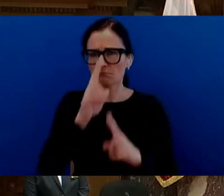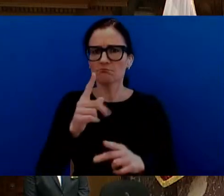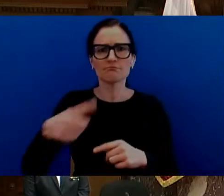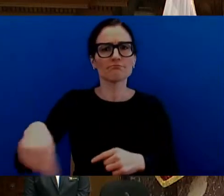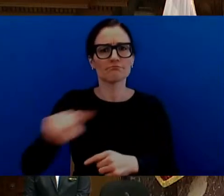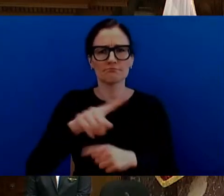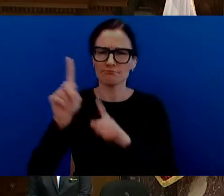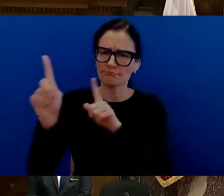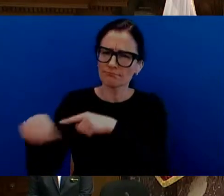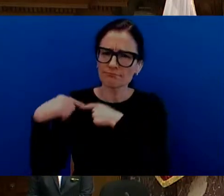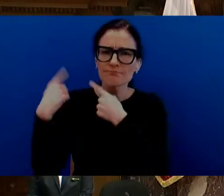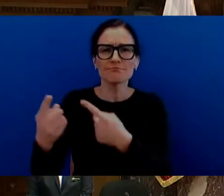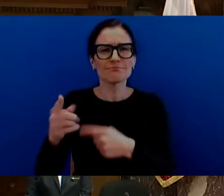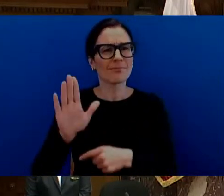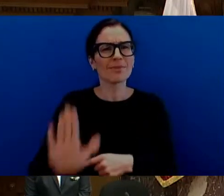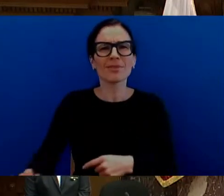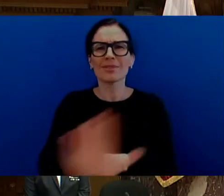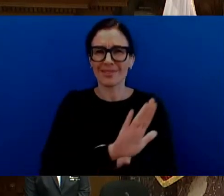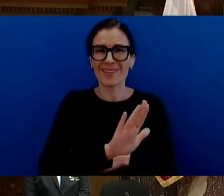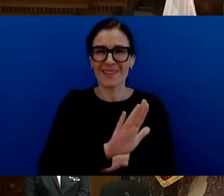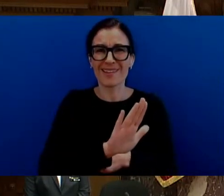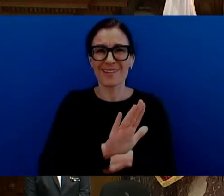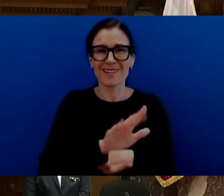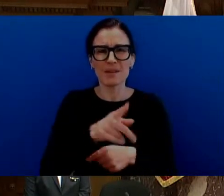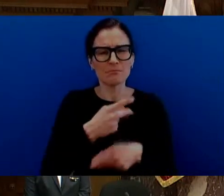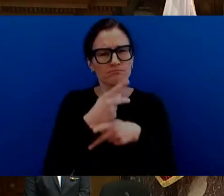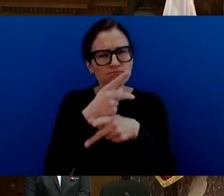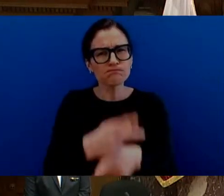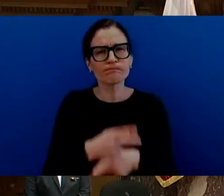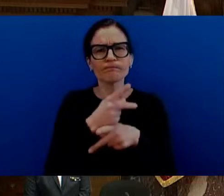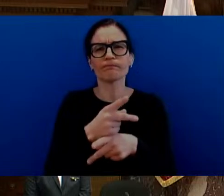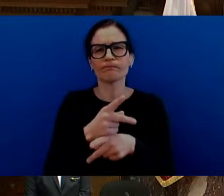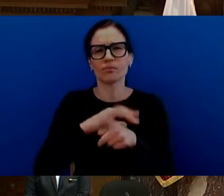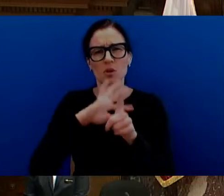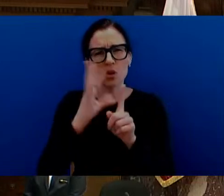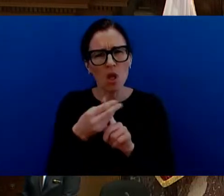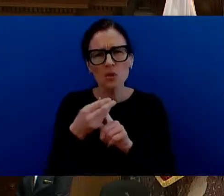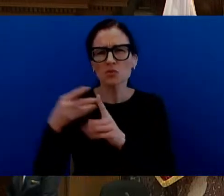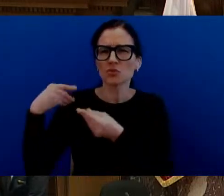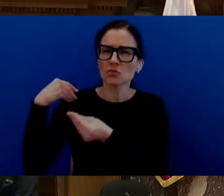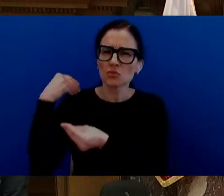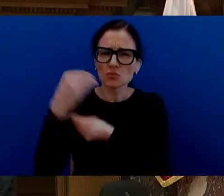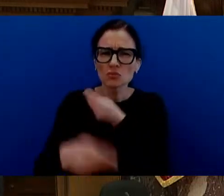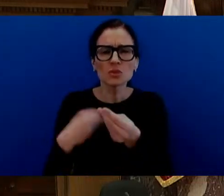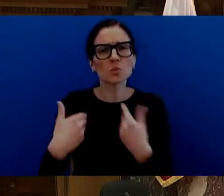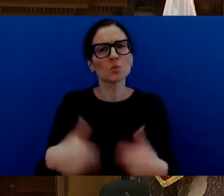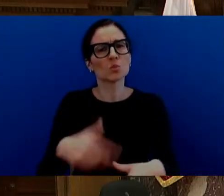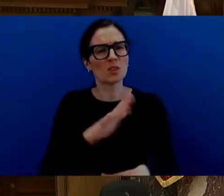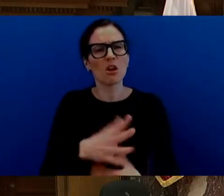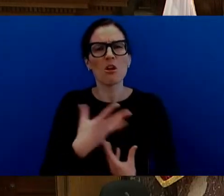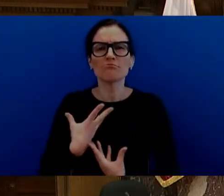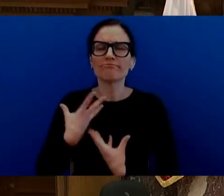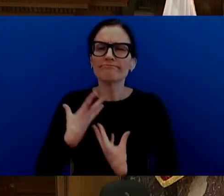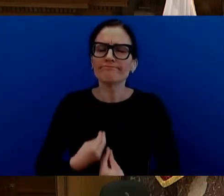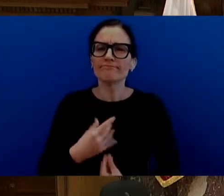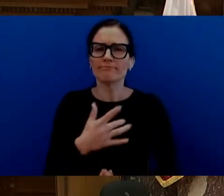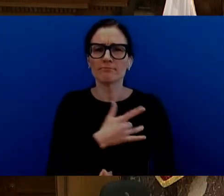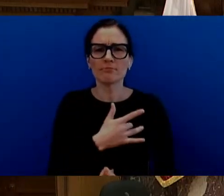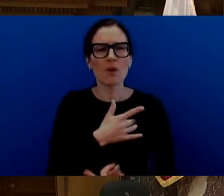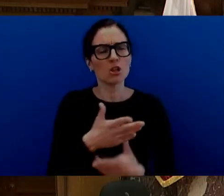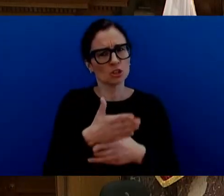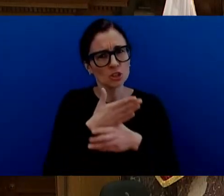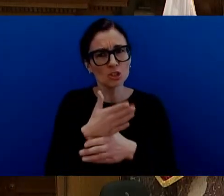which you and others so generously share with us, with our community, and with our province. Haichka,